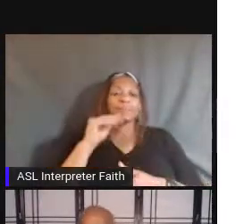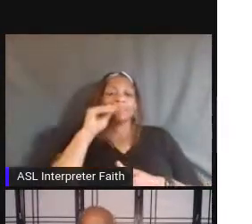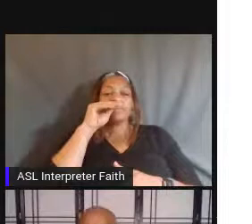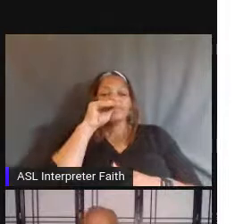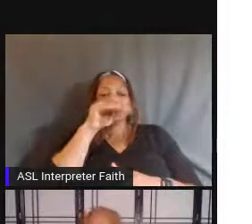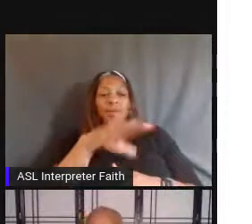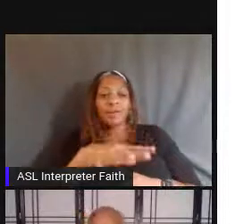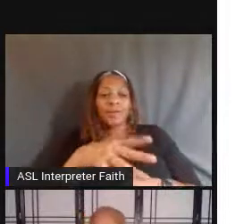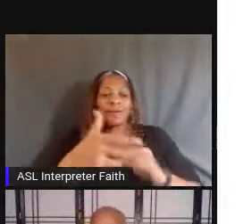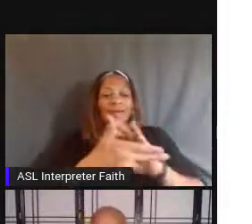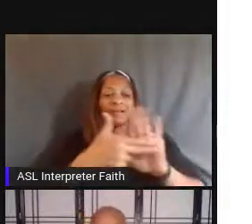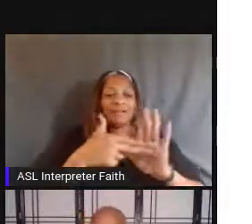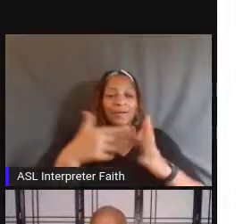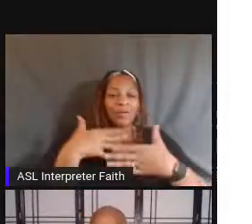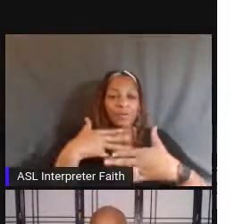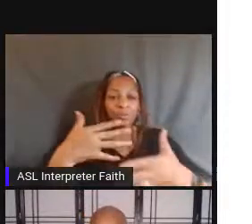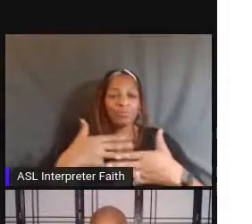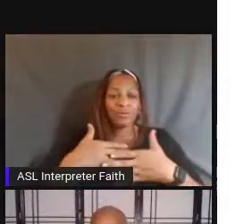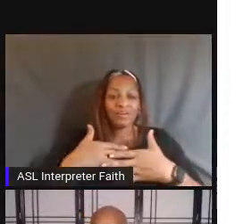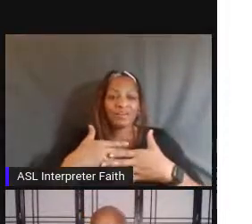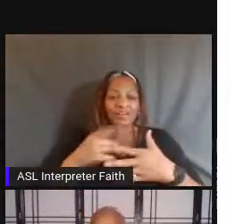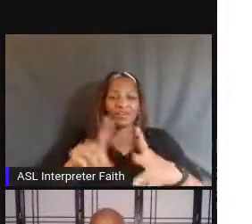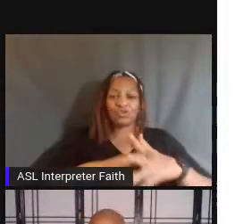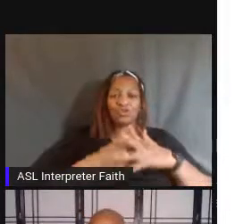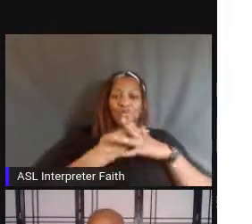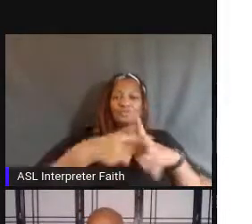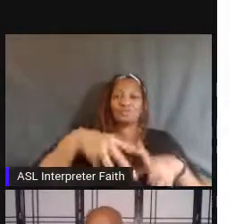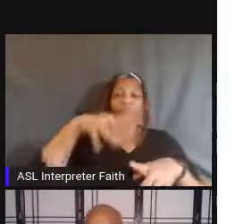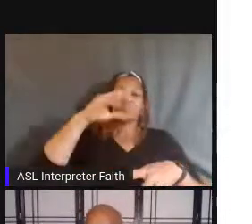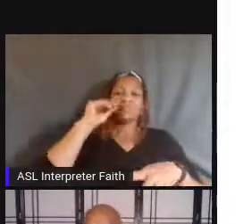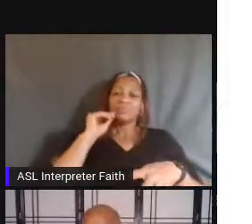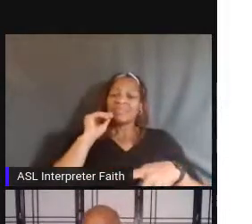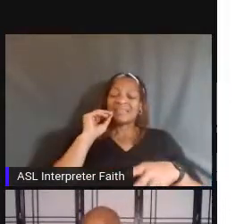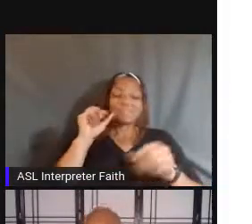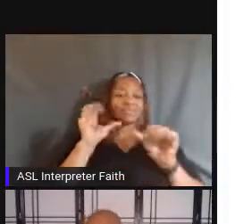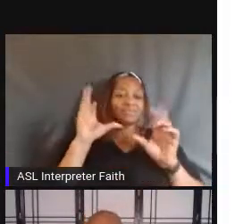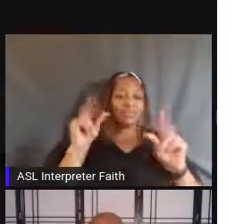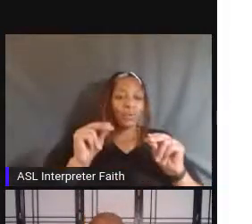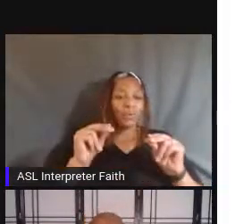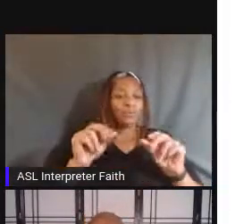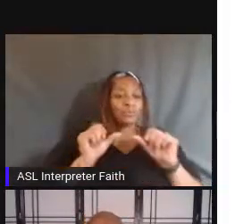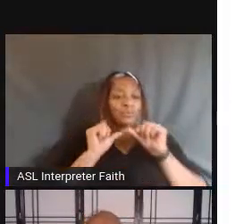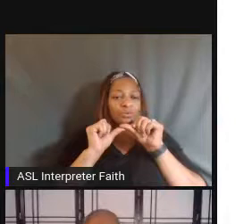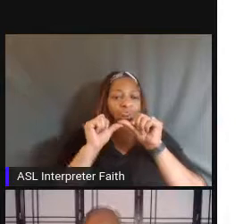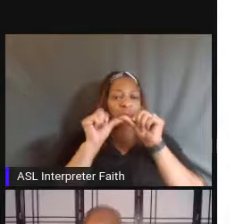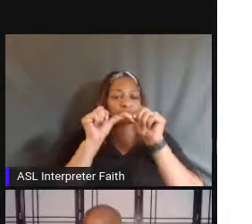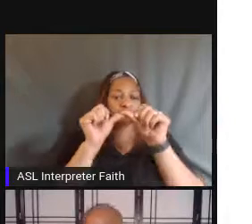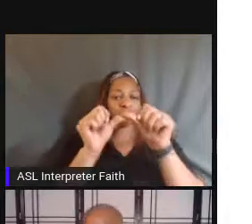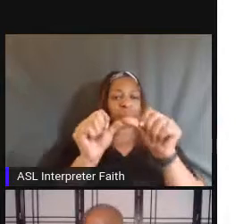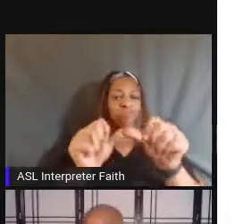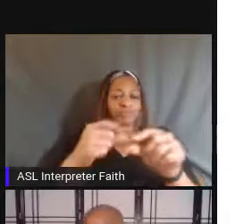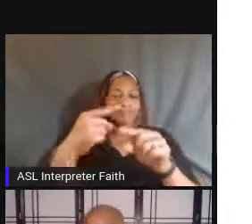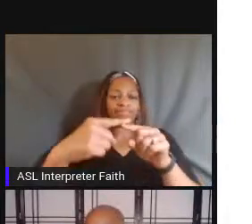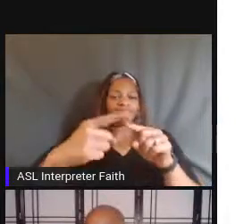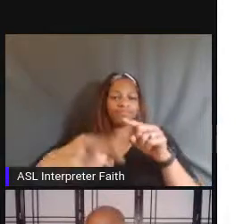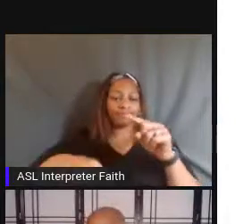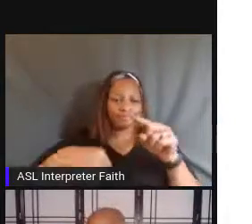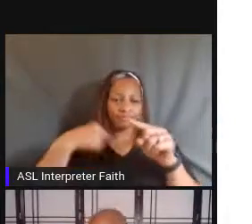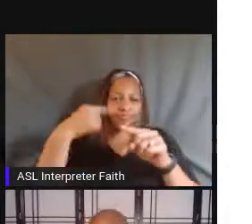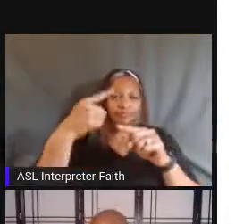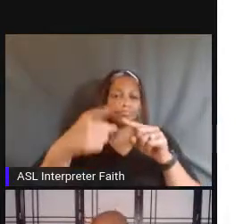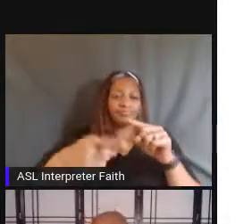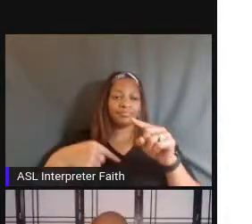don't start and inhale and call it breathing. There is a continuum. For the moment the